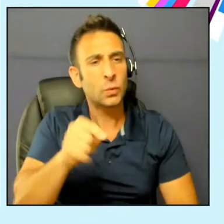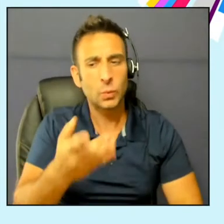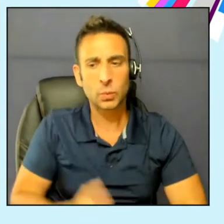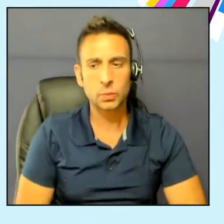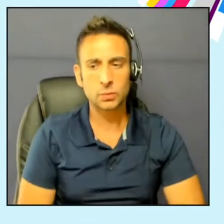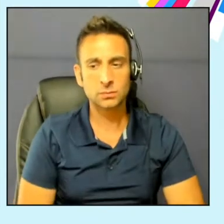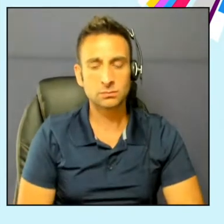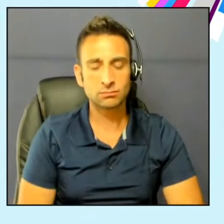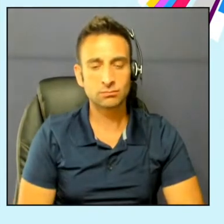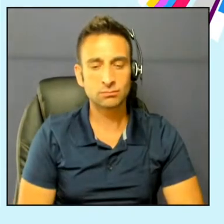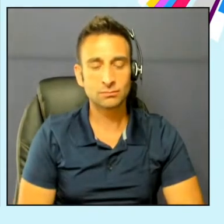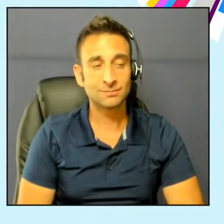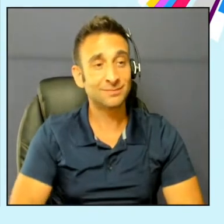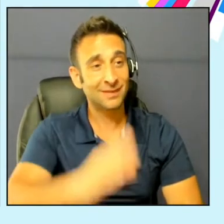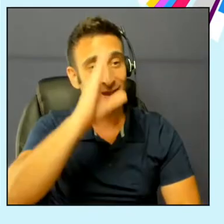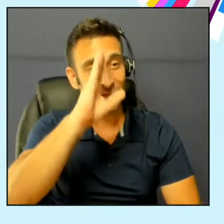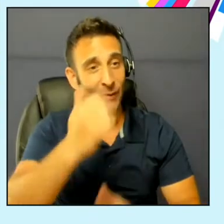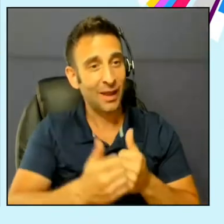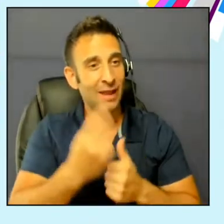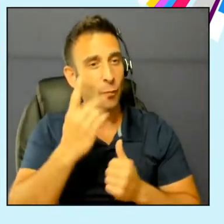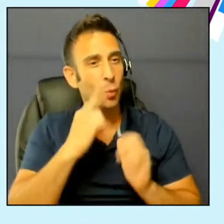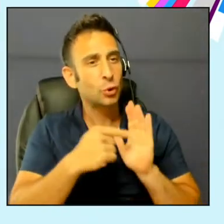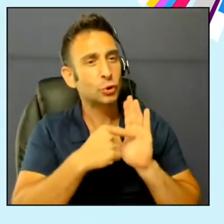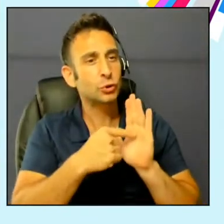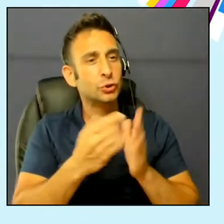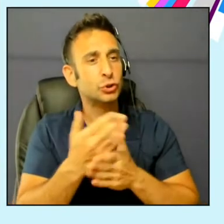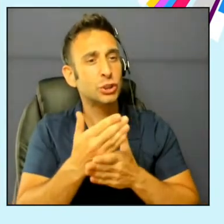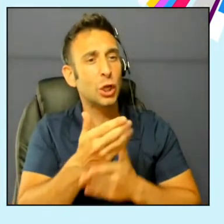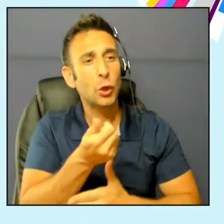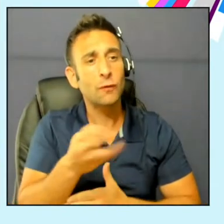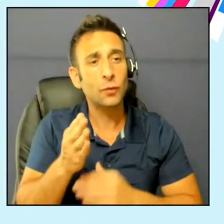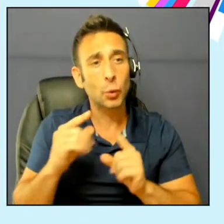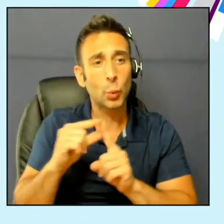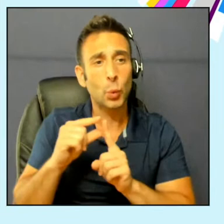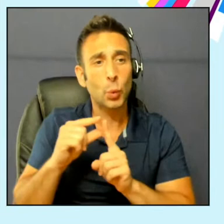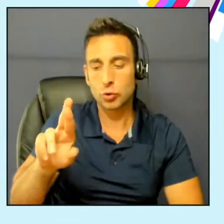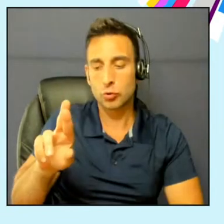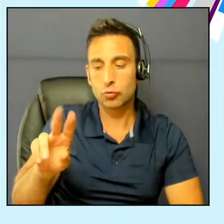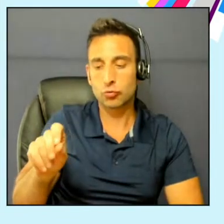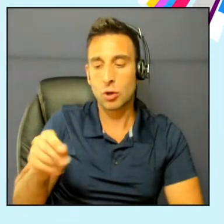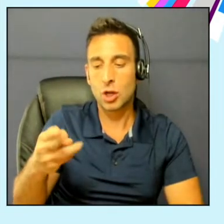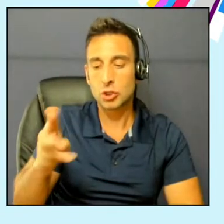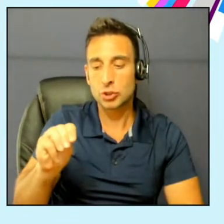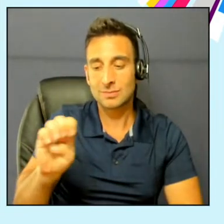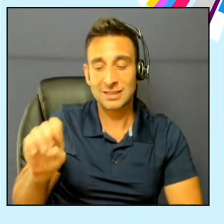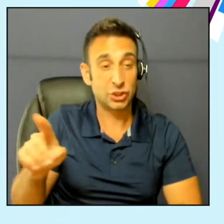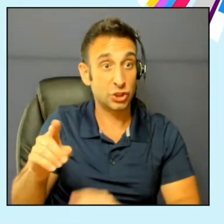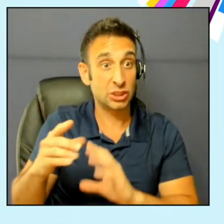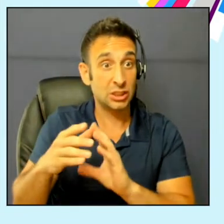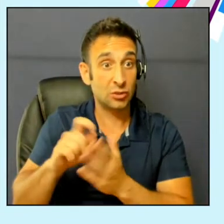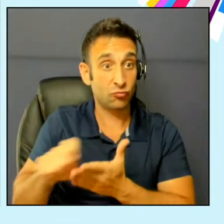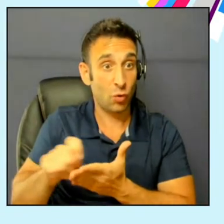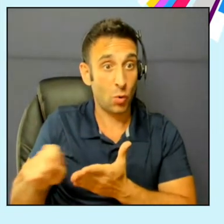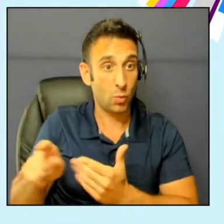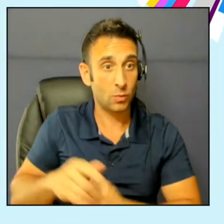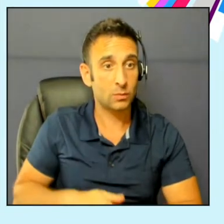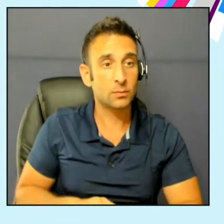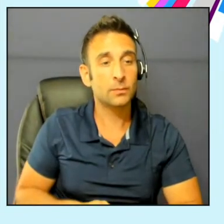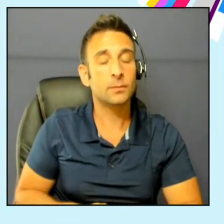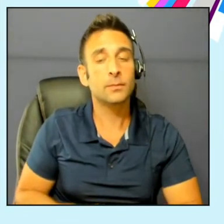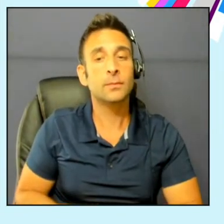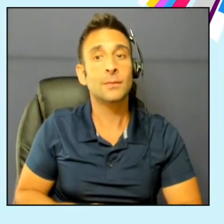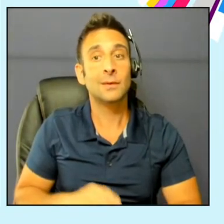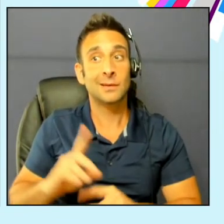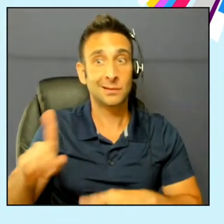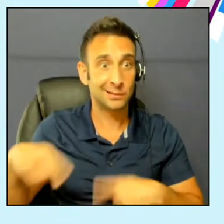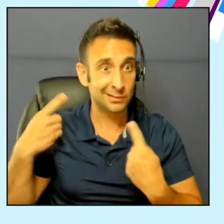Hi, everyone. I'm going to be sharing a few words that Rashmi wrote up for this. With the increase in challenges being faced by